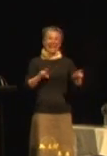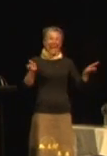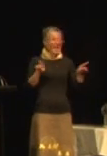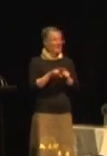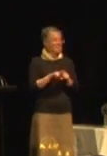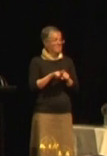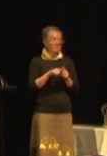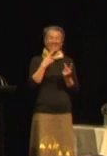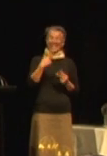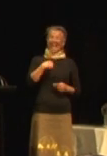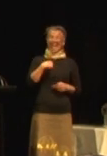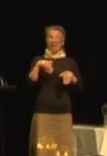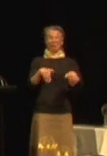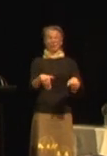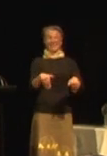they die a little bit inside.